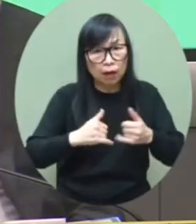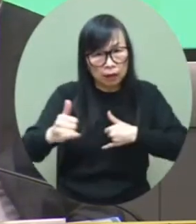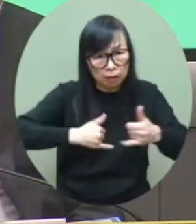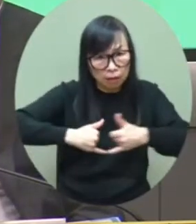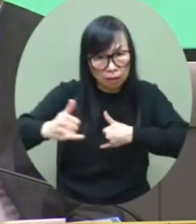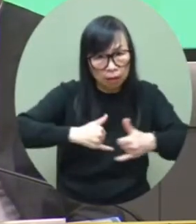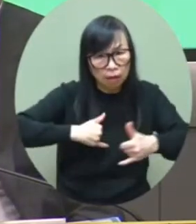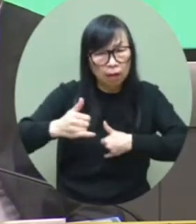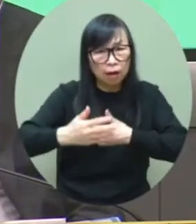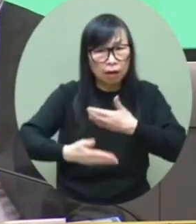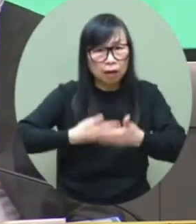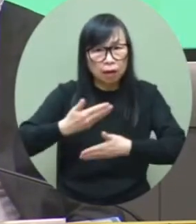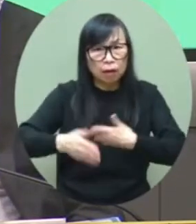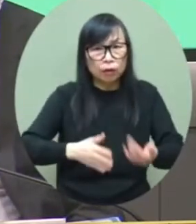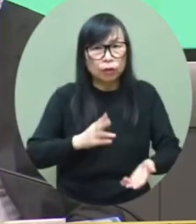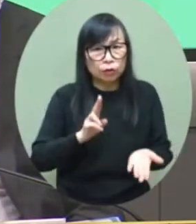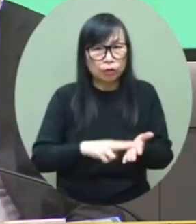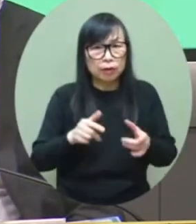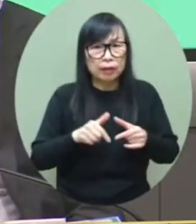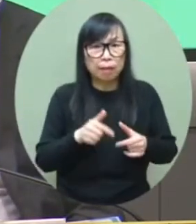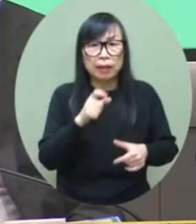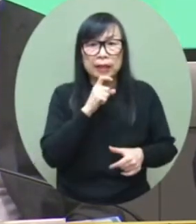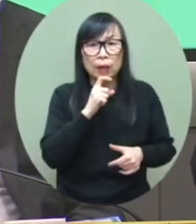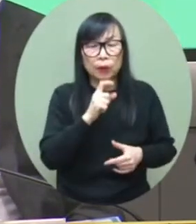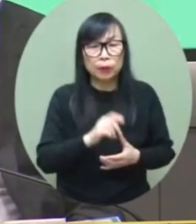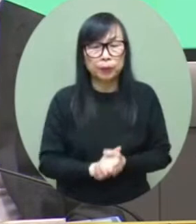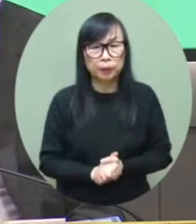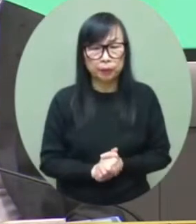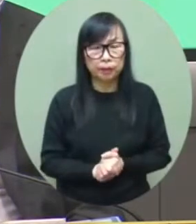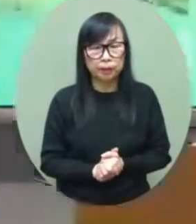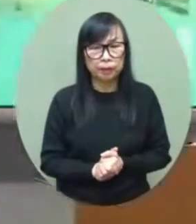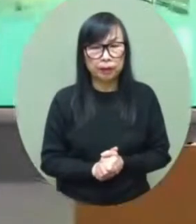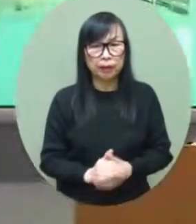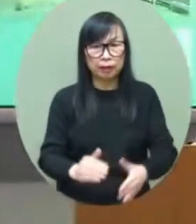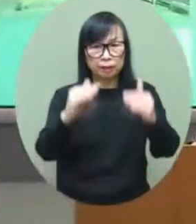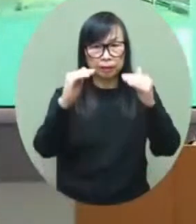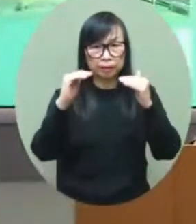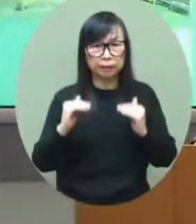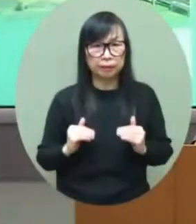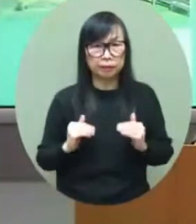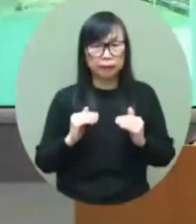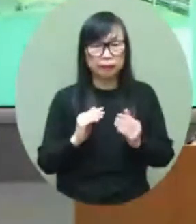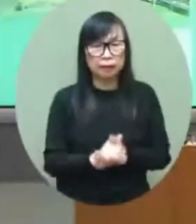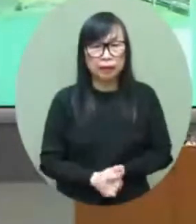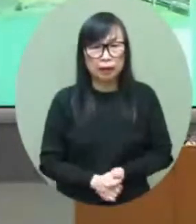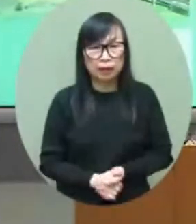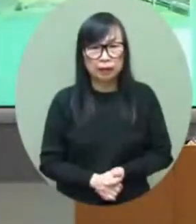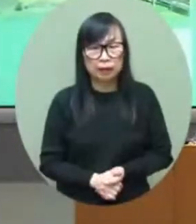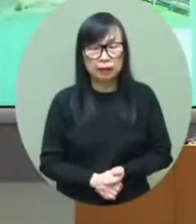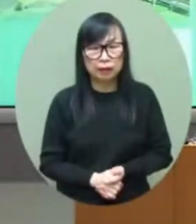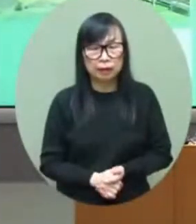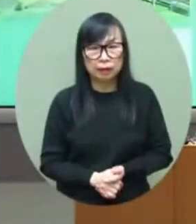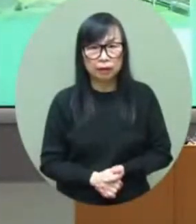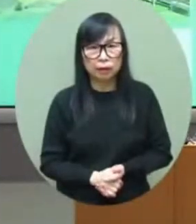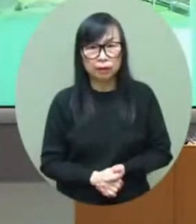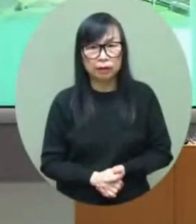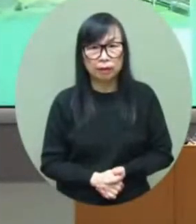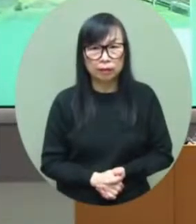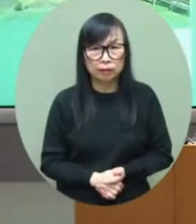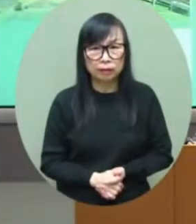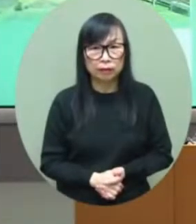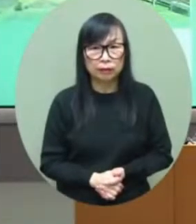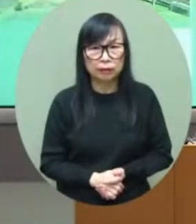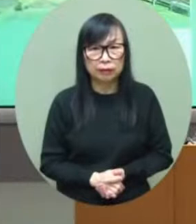and for the major exchanges between the people and of trade, I'm very confident about all that. Thank you.